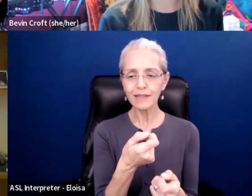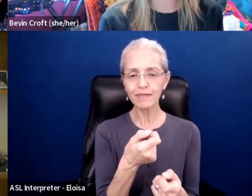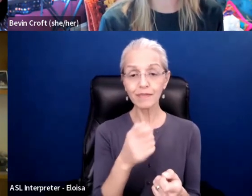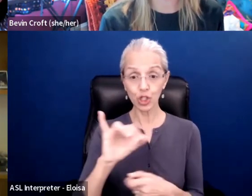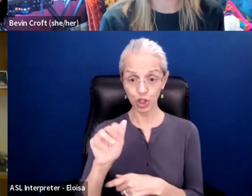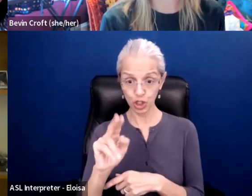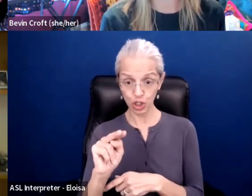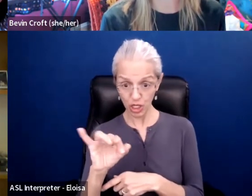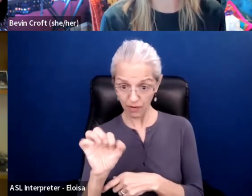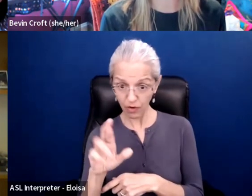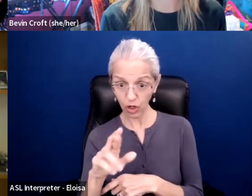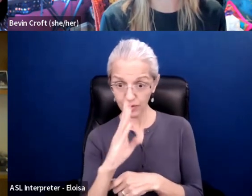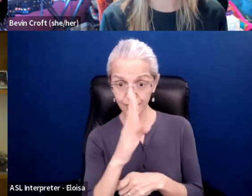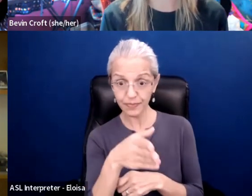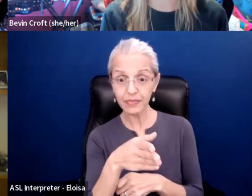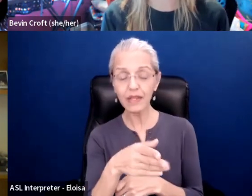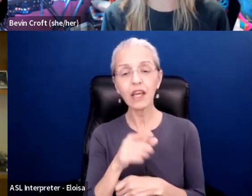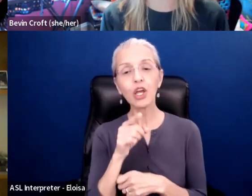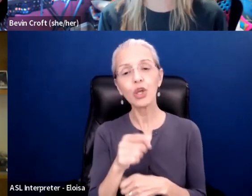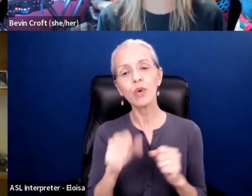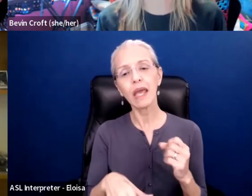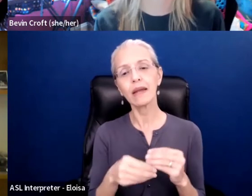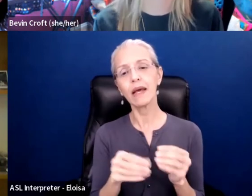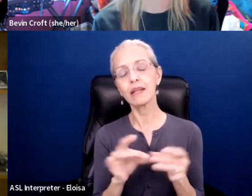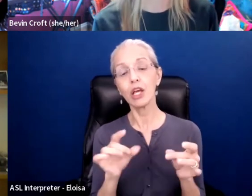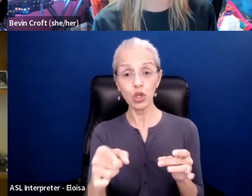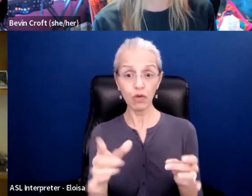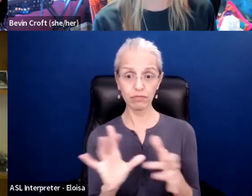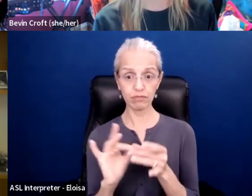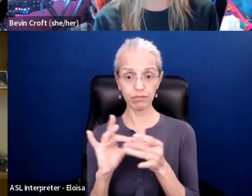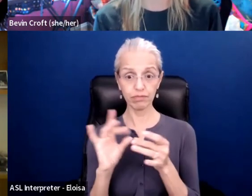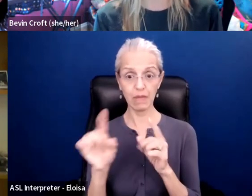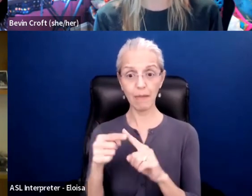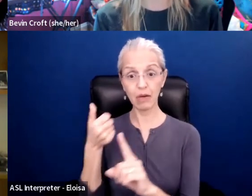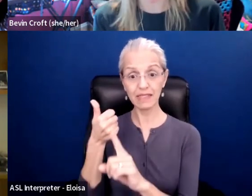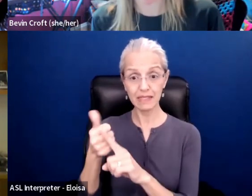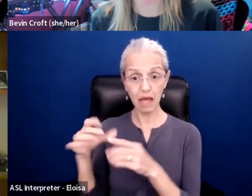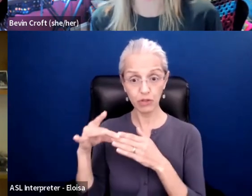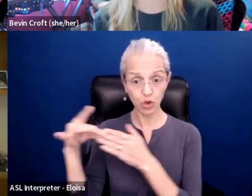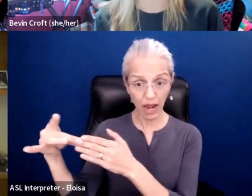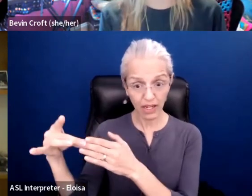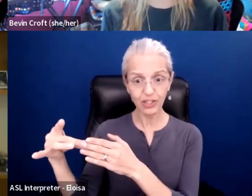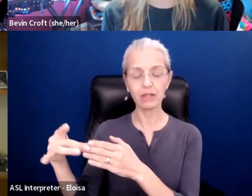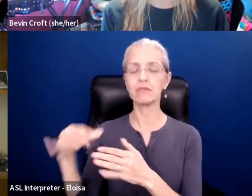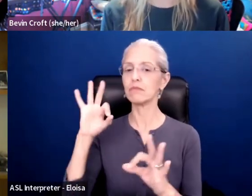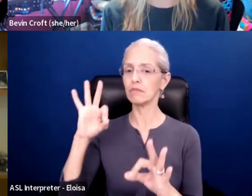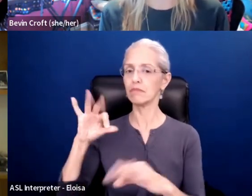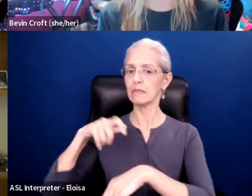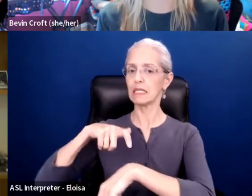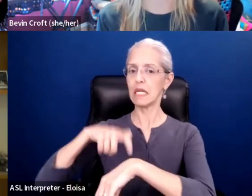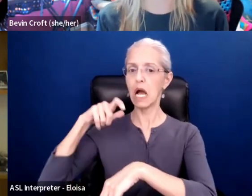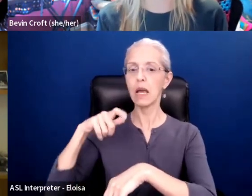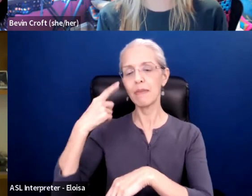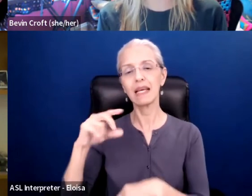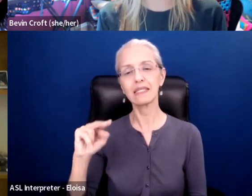Jennifer, if you could say just a bit more. You've spoken a lot already about self-direction. It's quite timely because